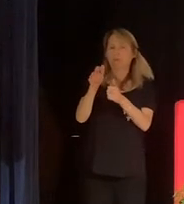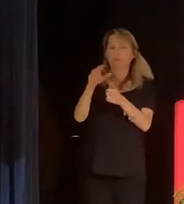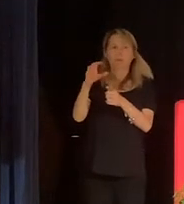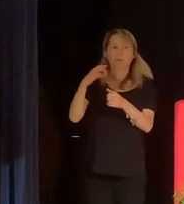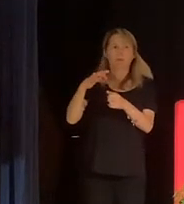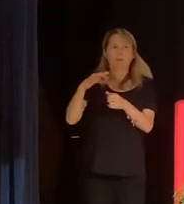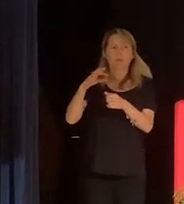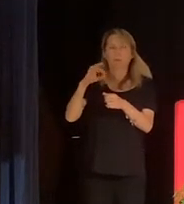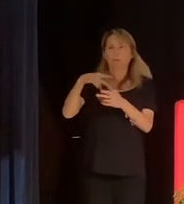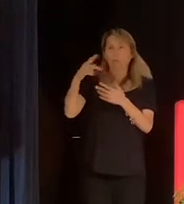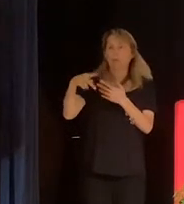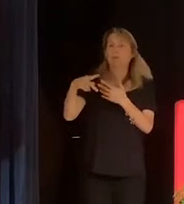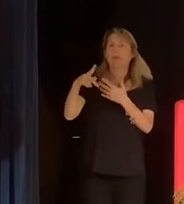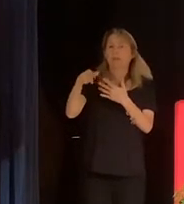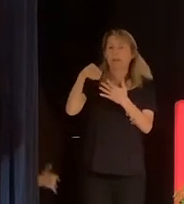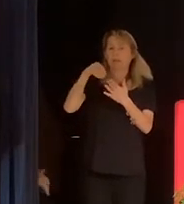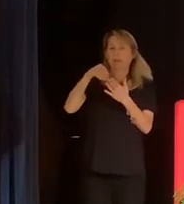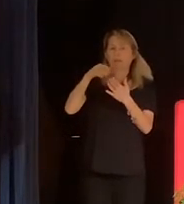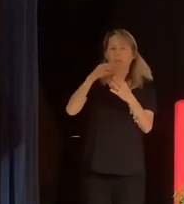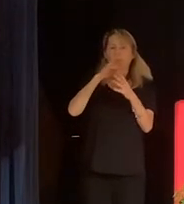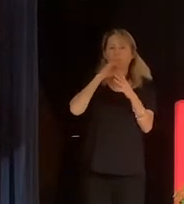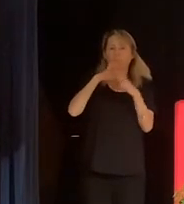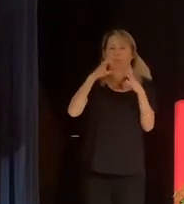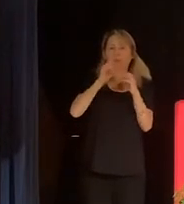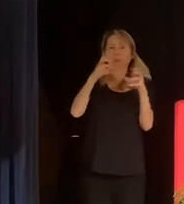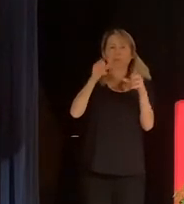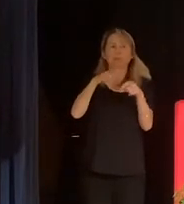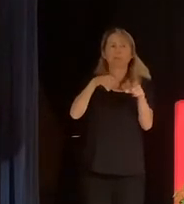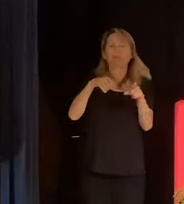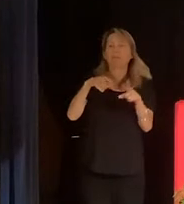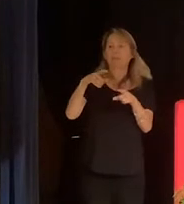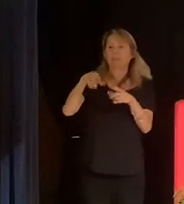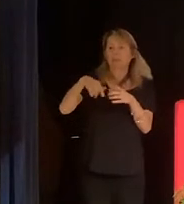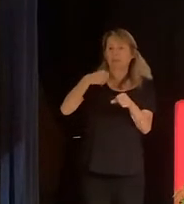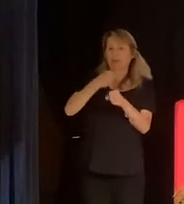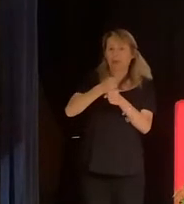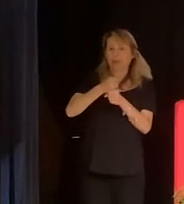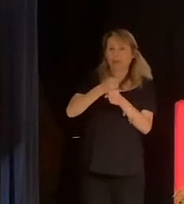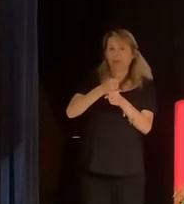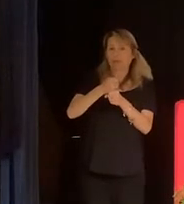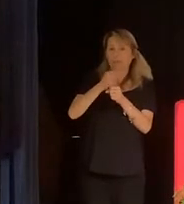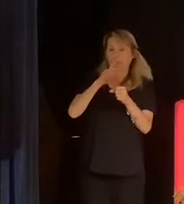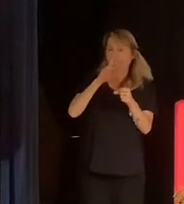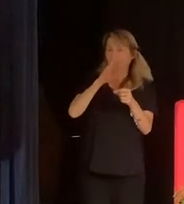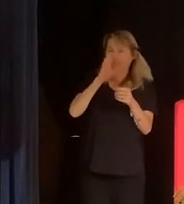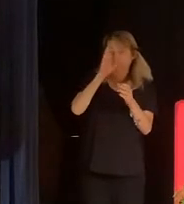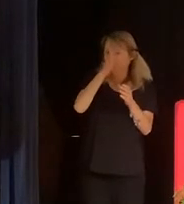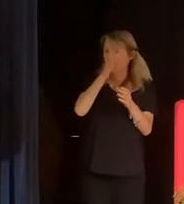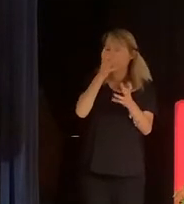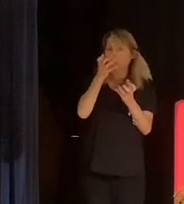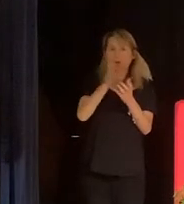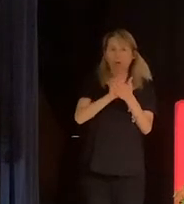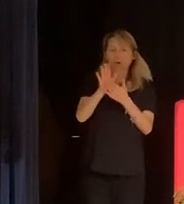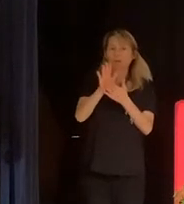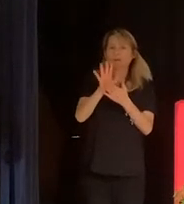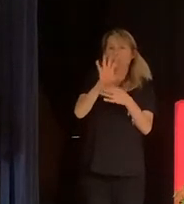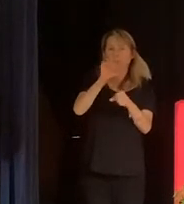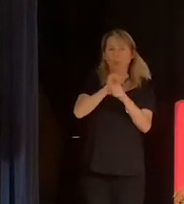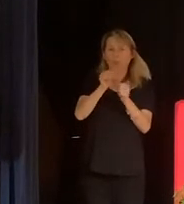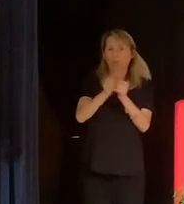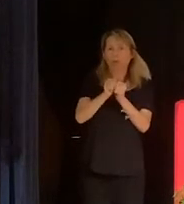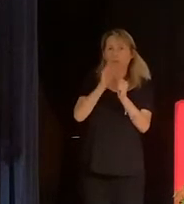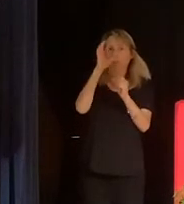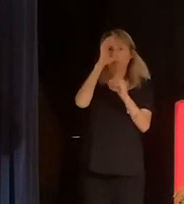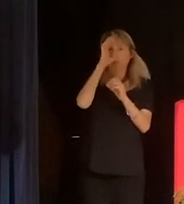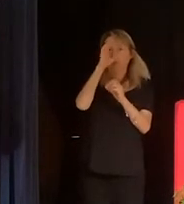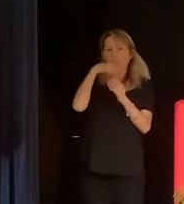has exemplified all of these. He has got accepted into college. He certainly has worked in his project search placement, and